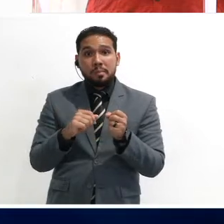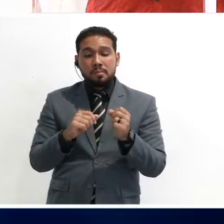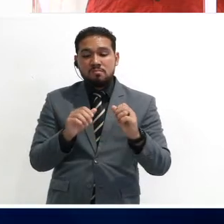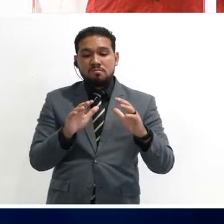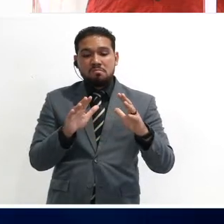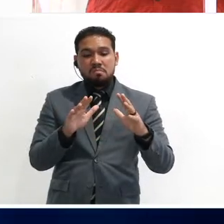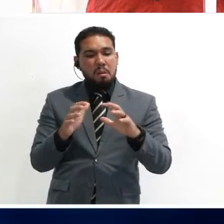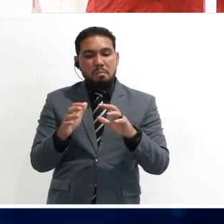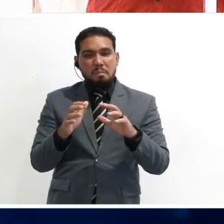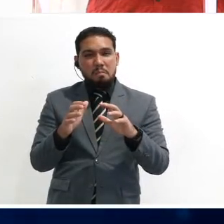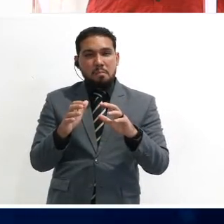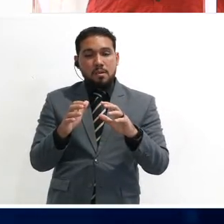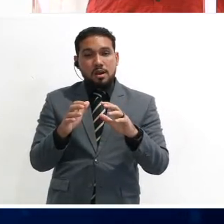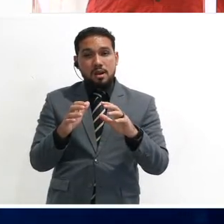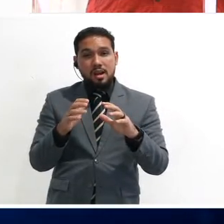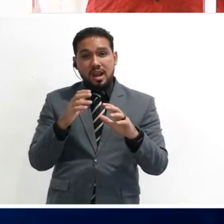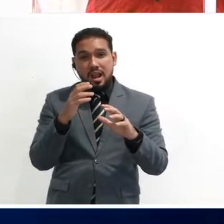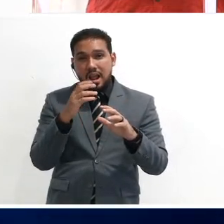And